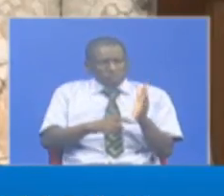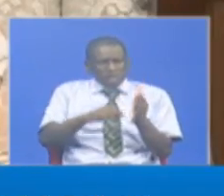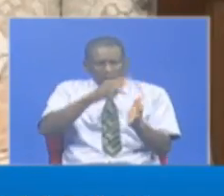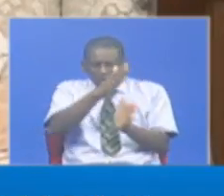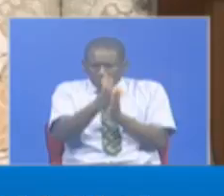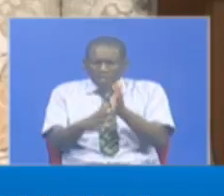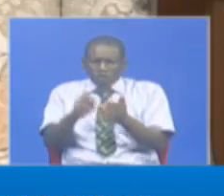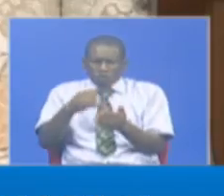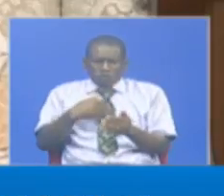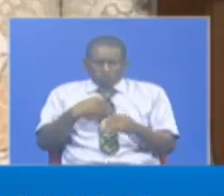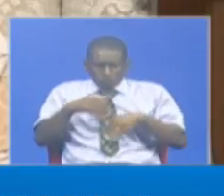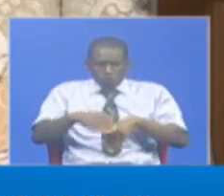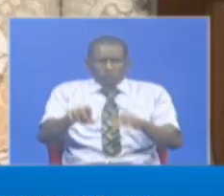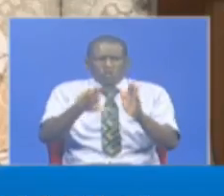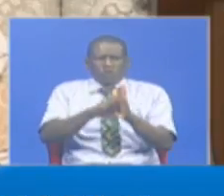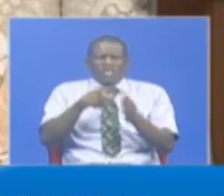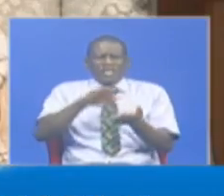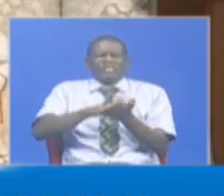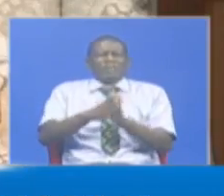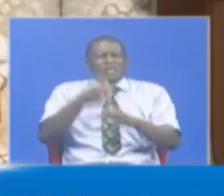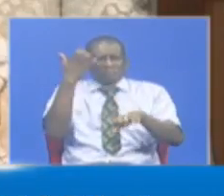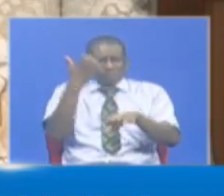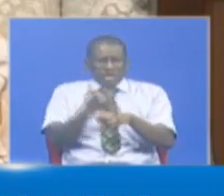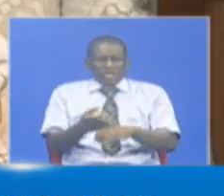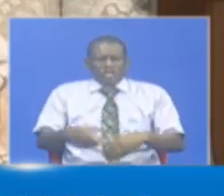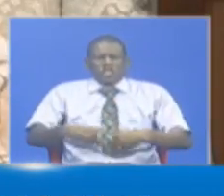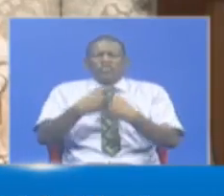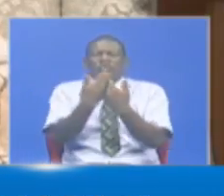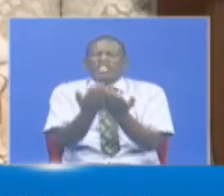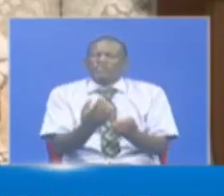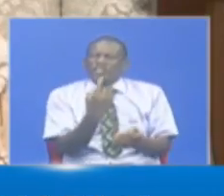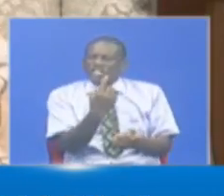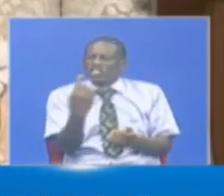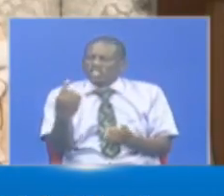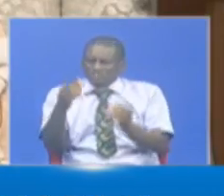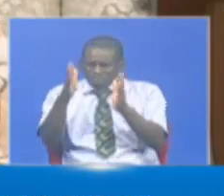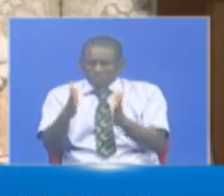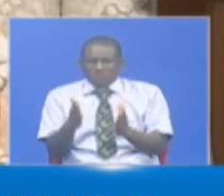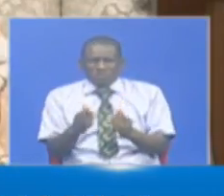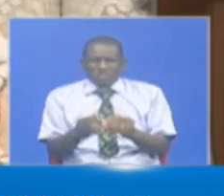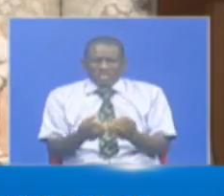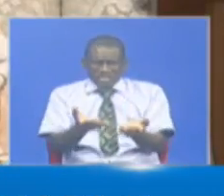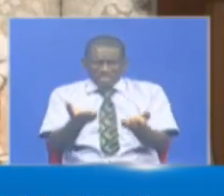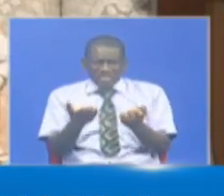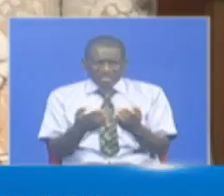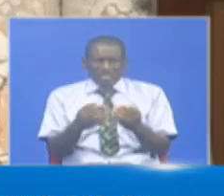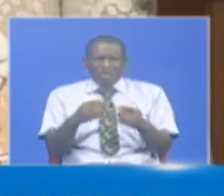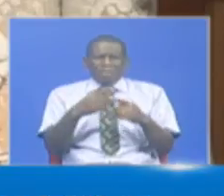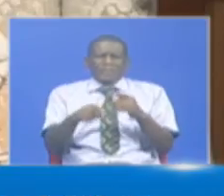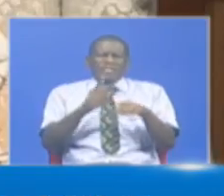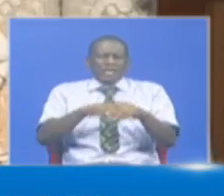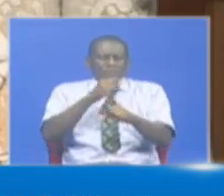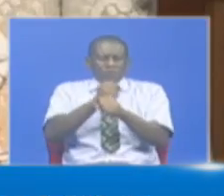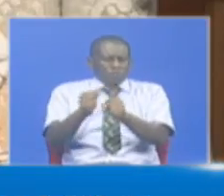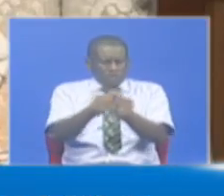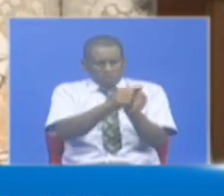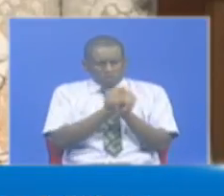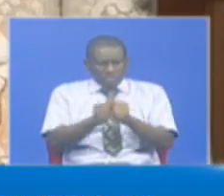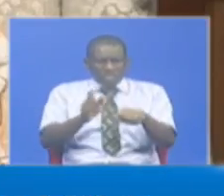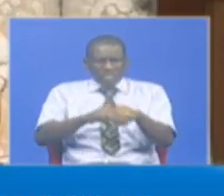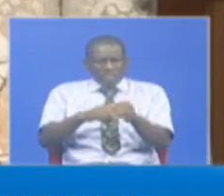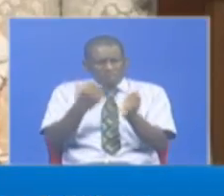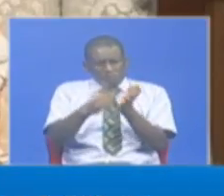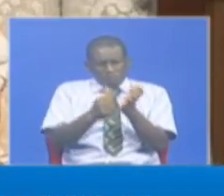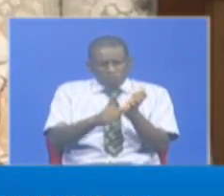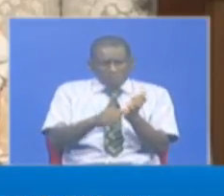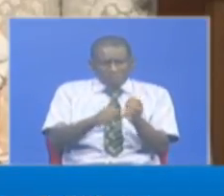order, it becomes very difficult to provide for each and everyone. However, I think when we work together, during the time of crisis, the